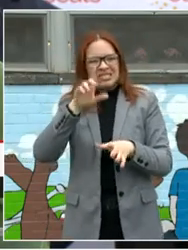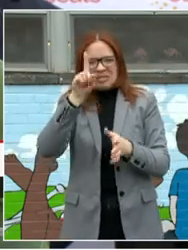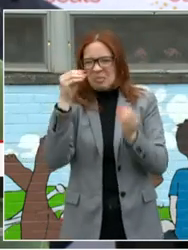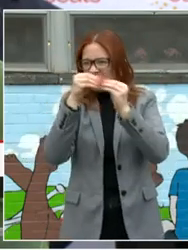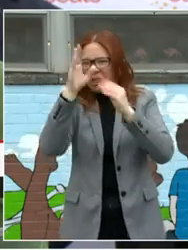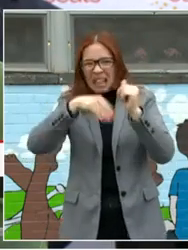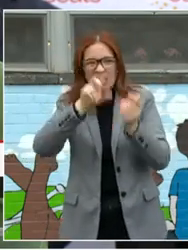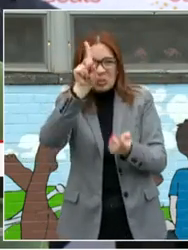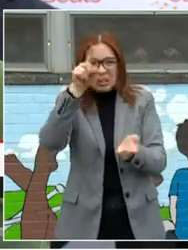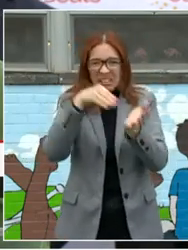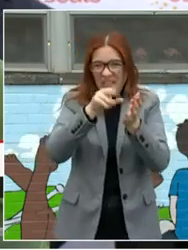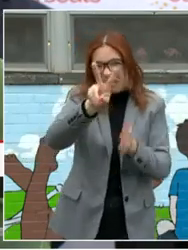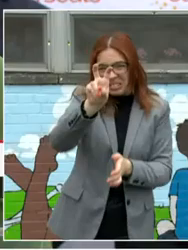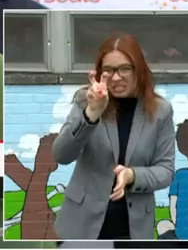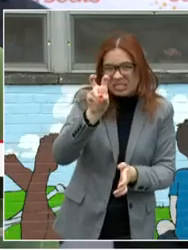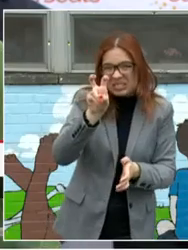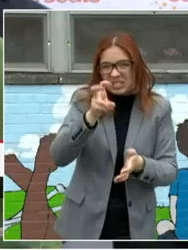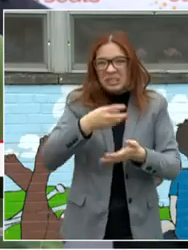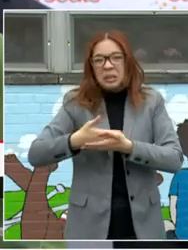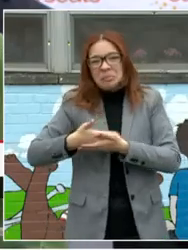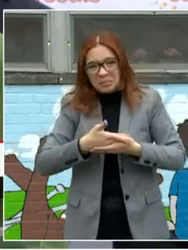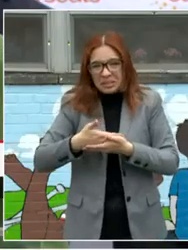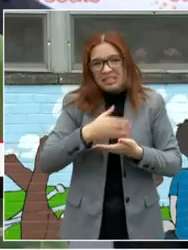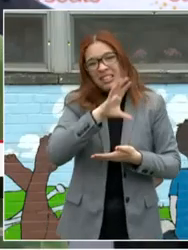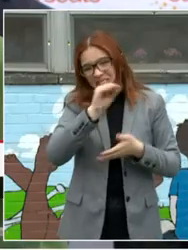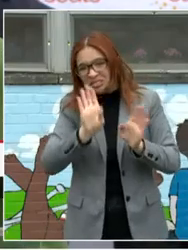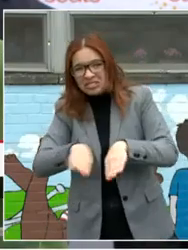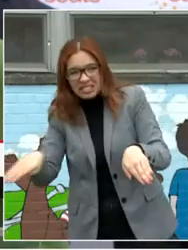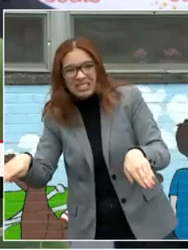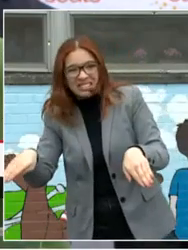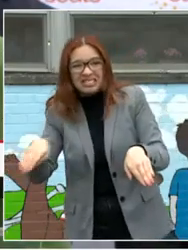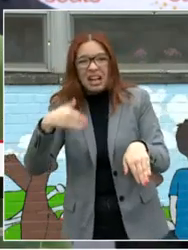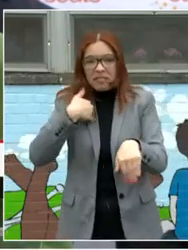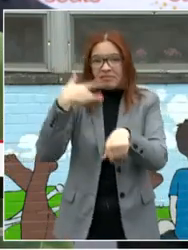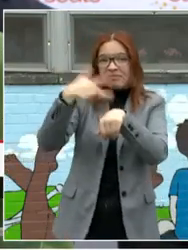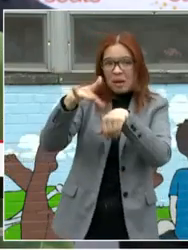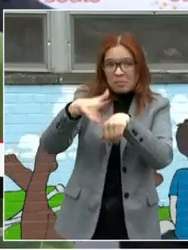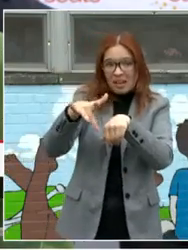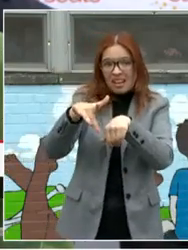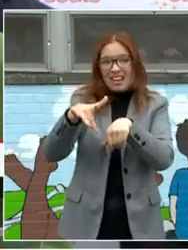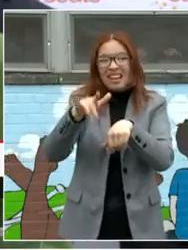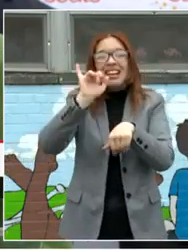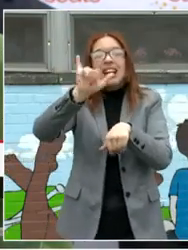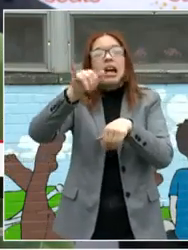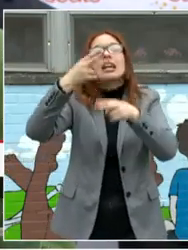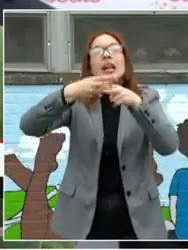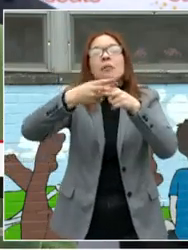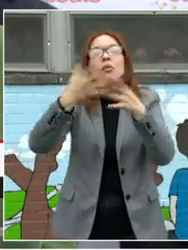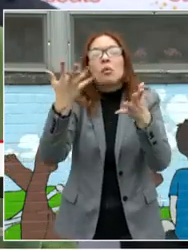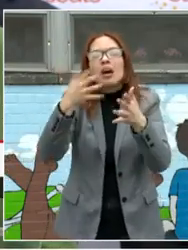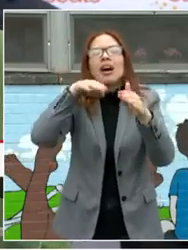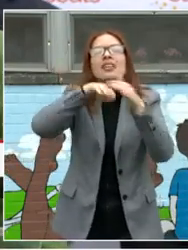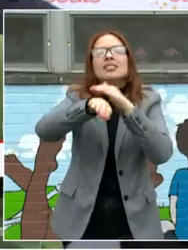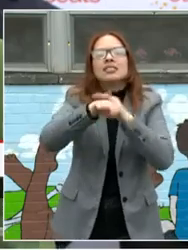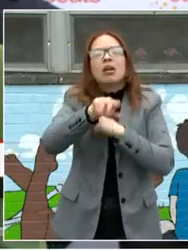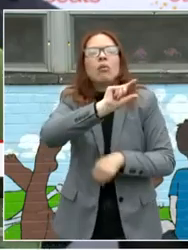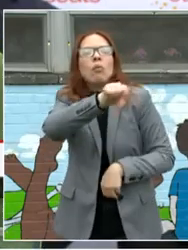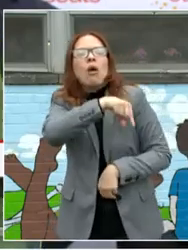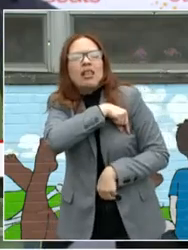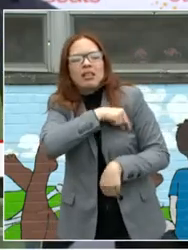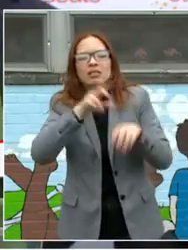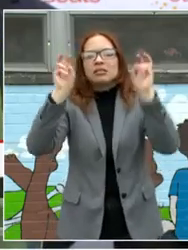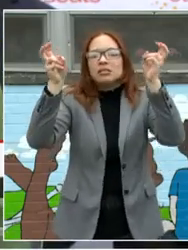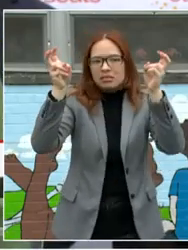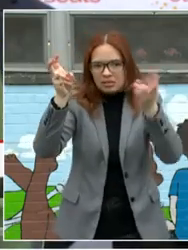seats. But notice the name of that program, Access to Quality. So part of Dr. Grant's charge in